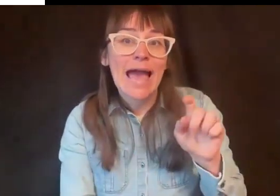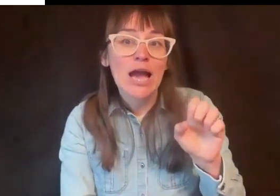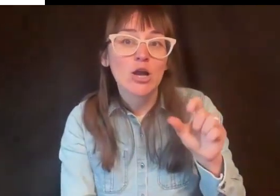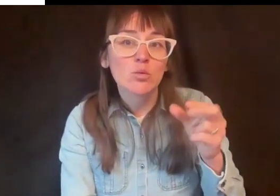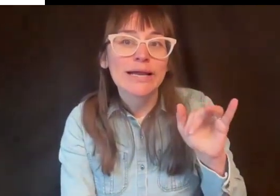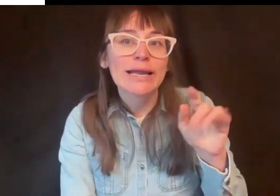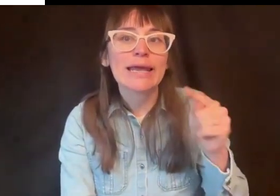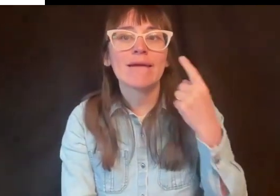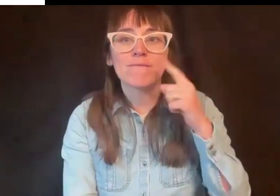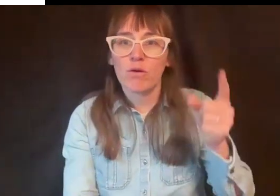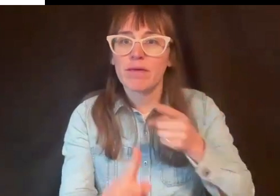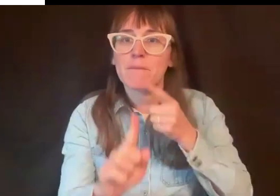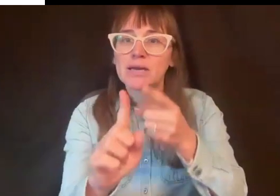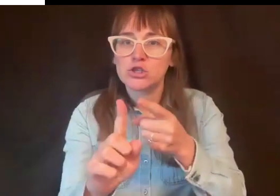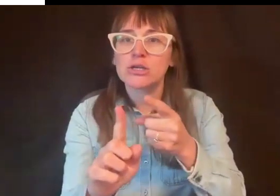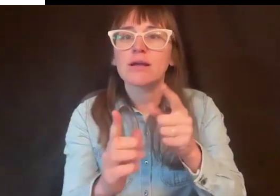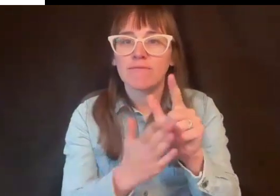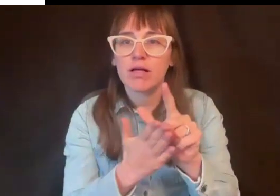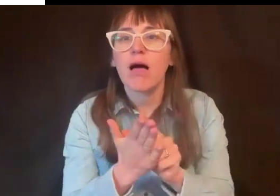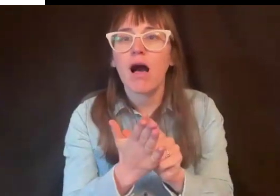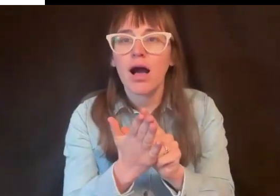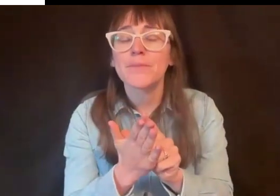Please also note that Section